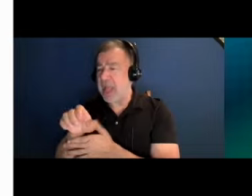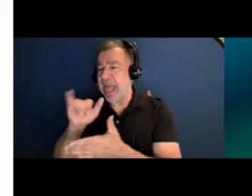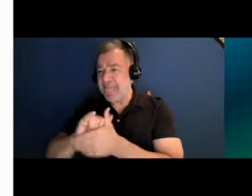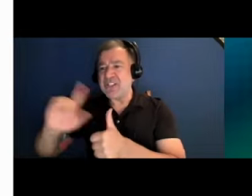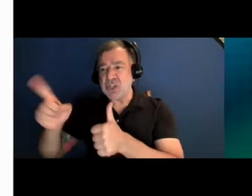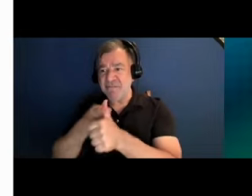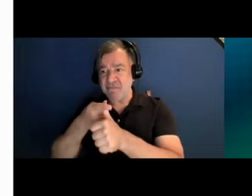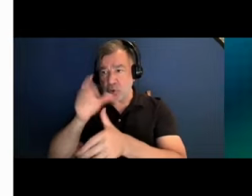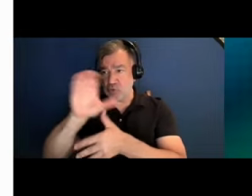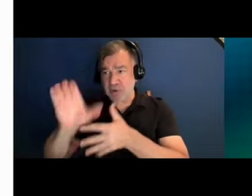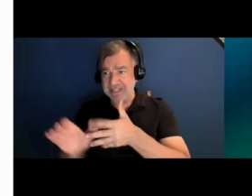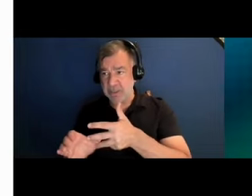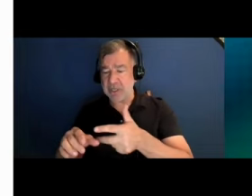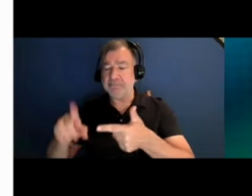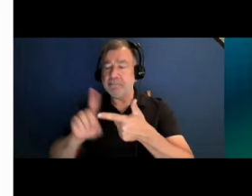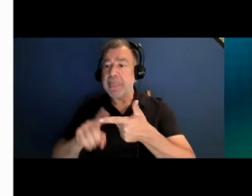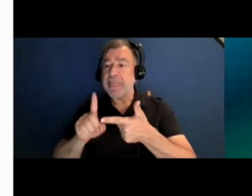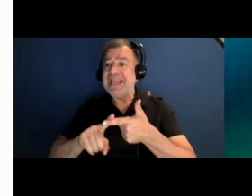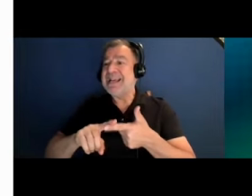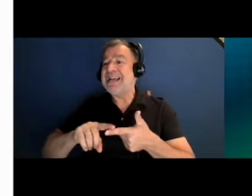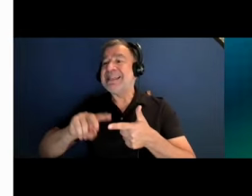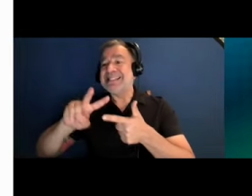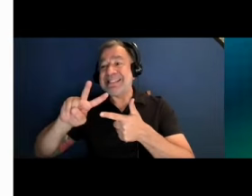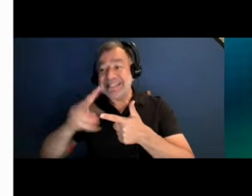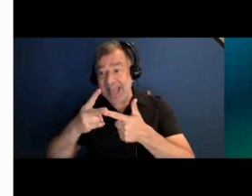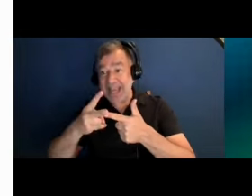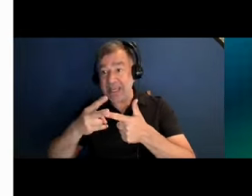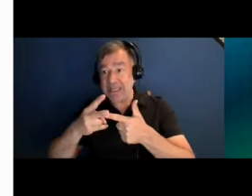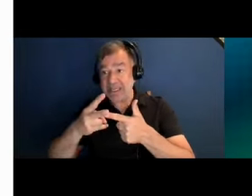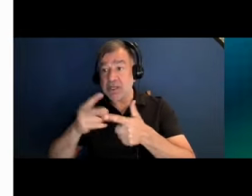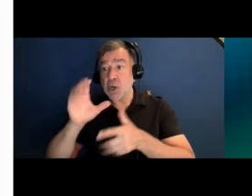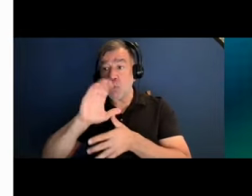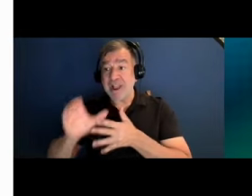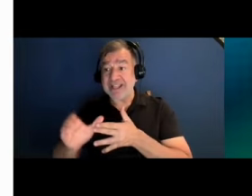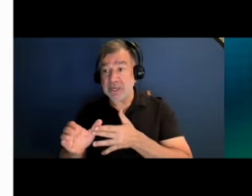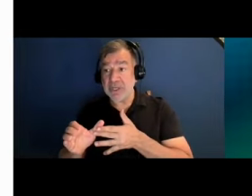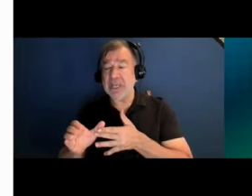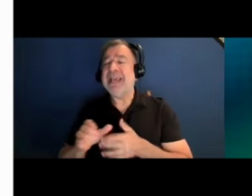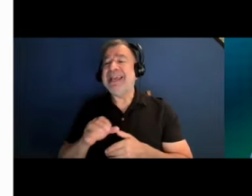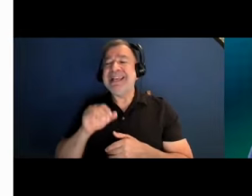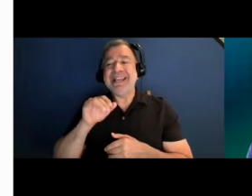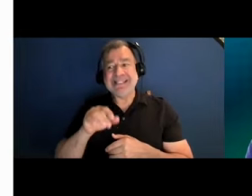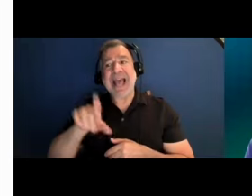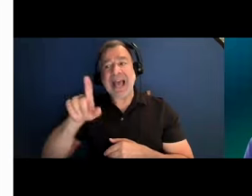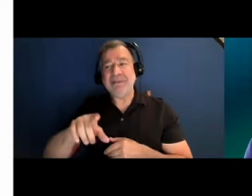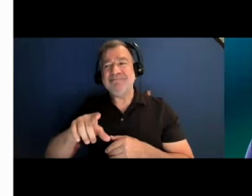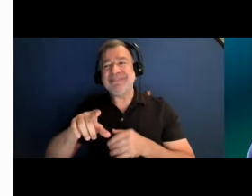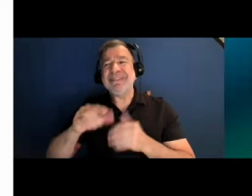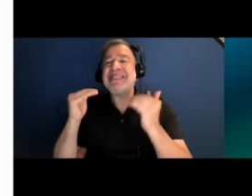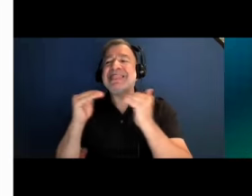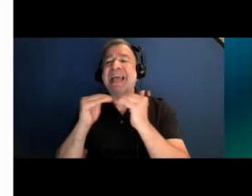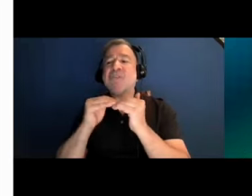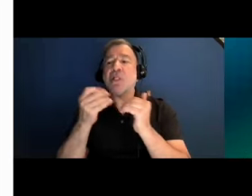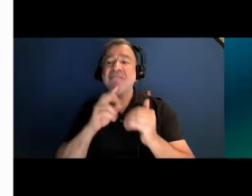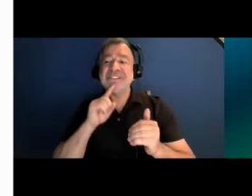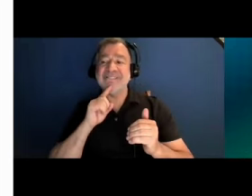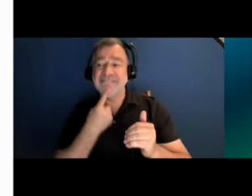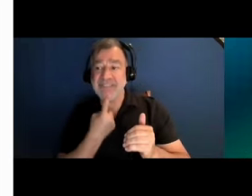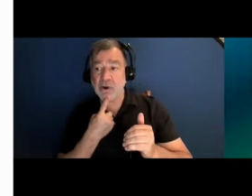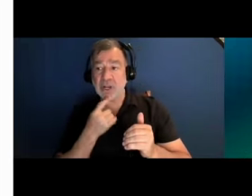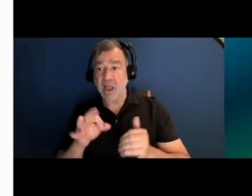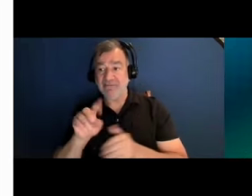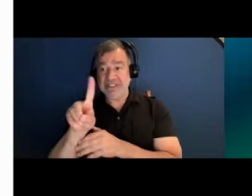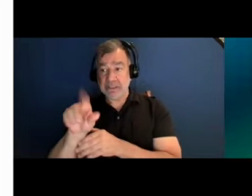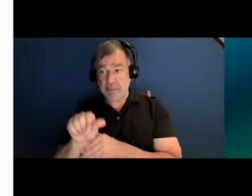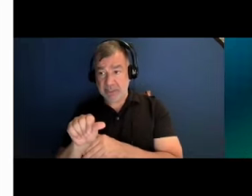second criteria is severity of disability. So the guidelines